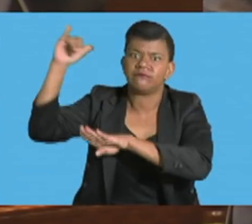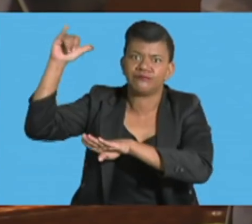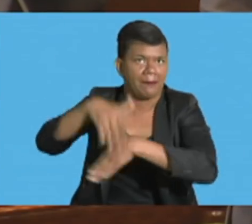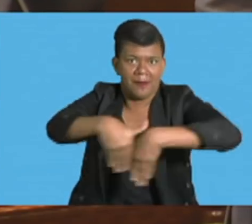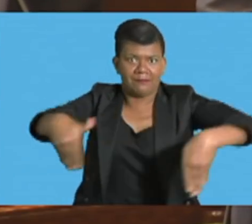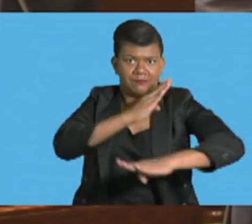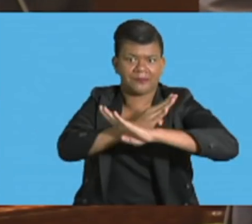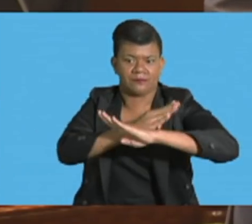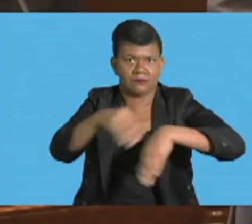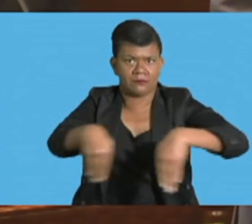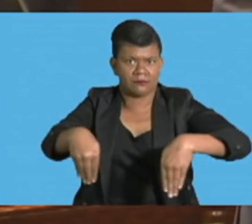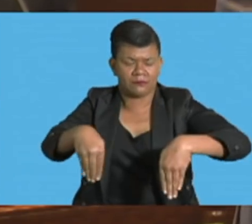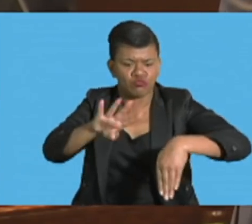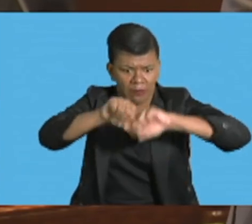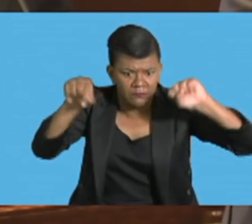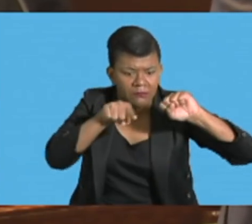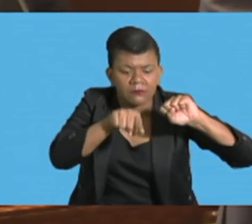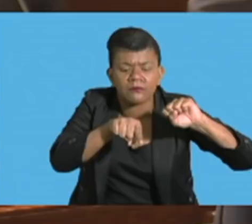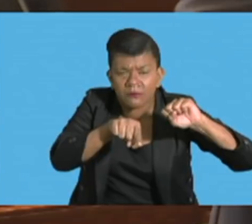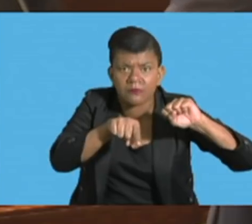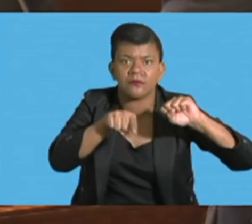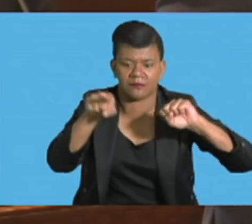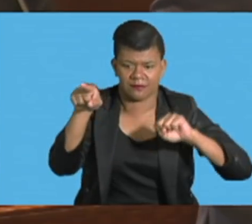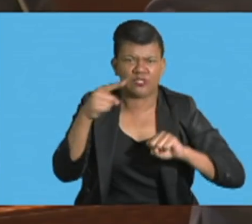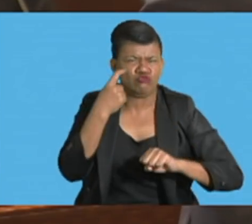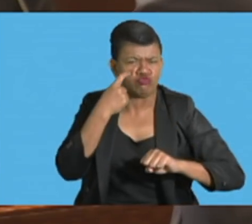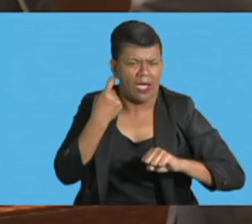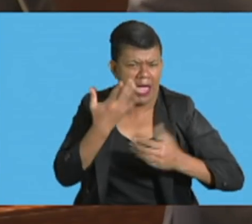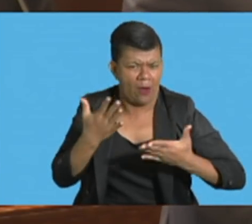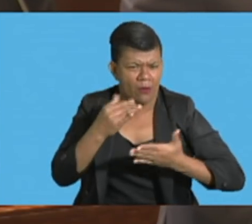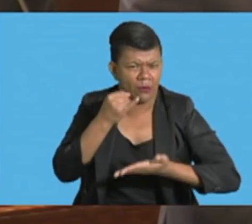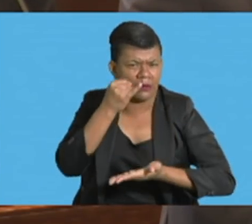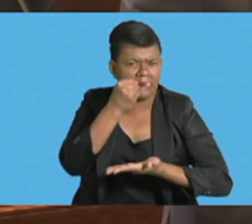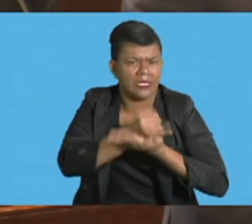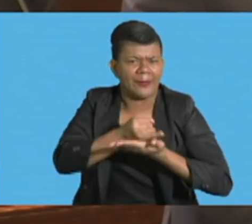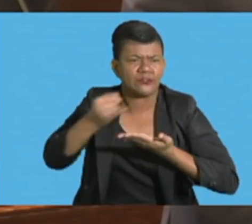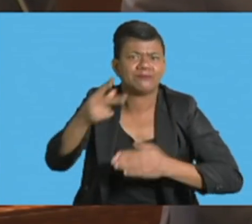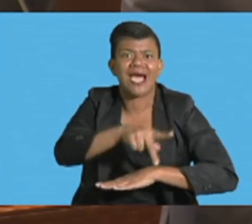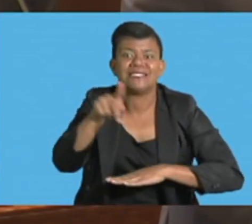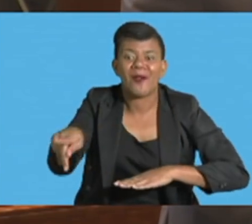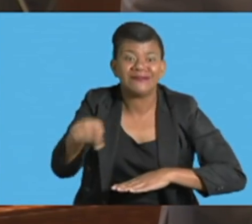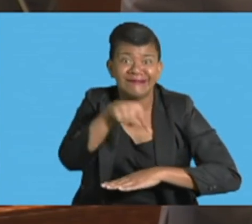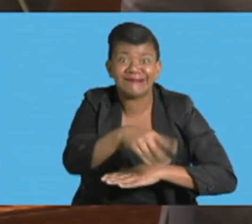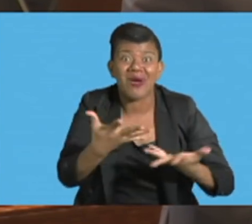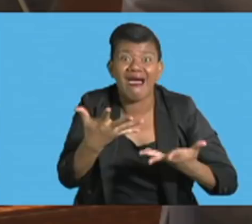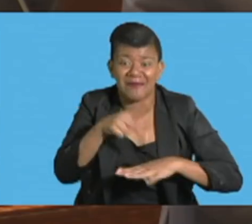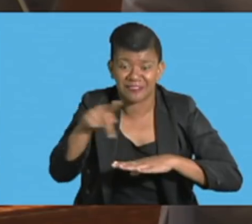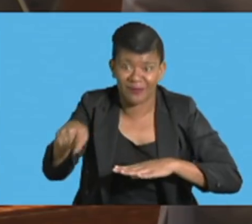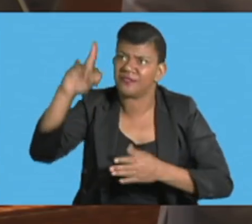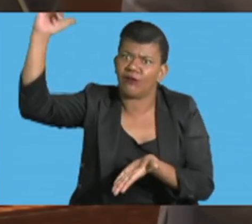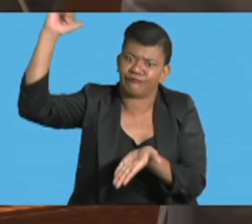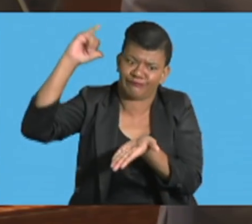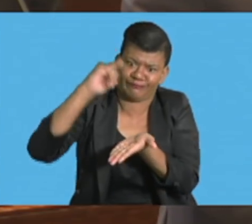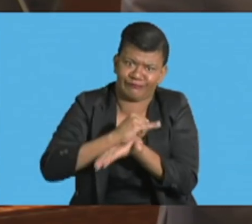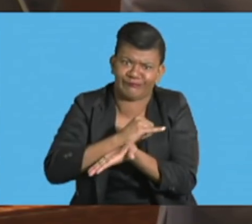entry, the implementation of new e-gates at the Nandi International Airport, closer integration with Interpol, building